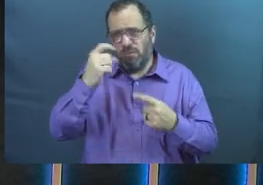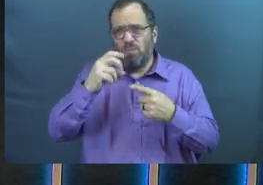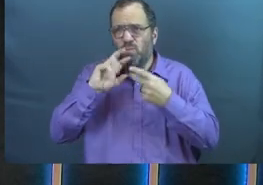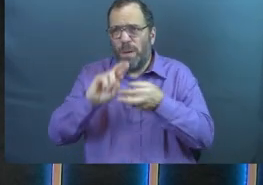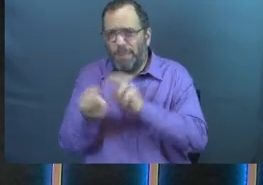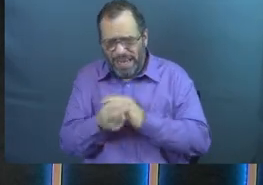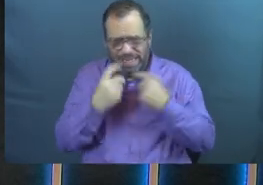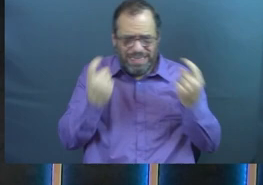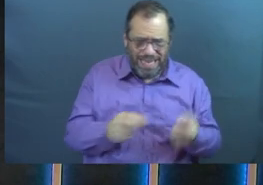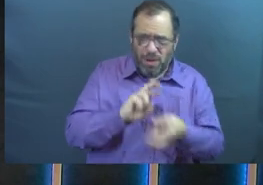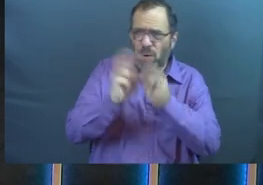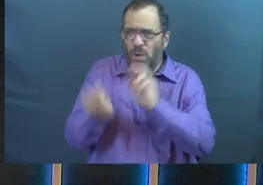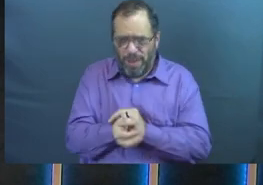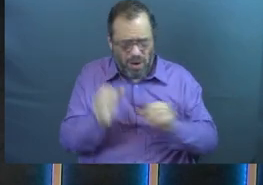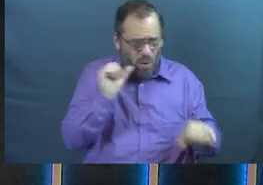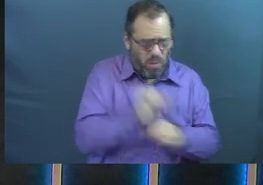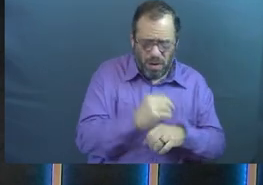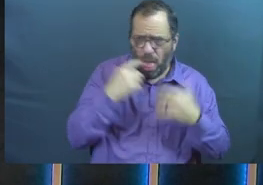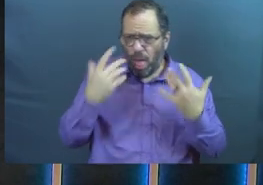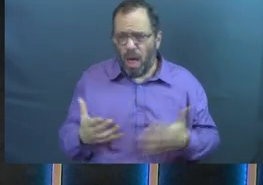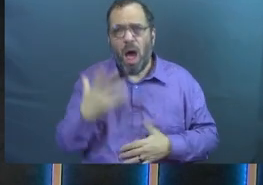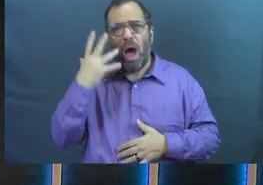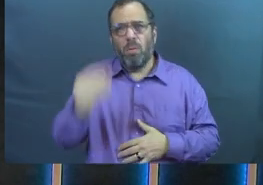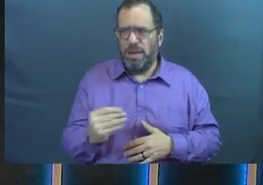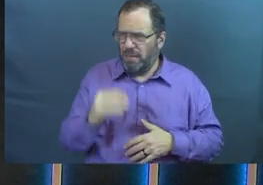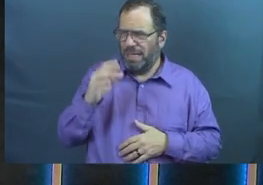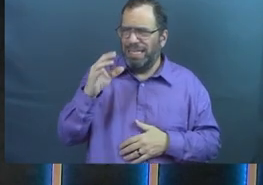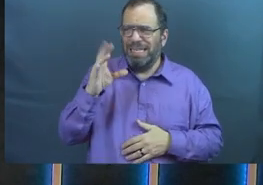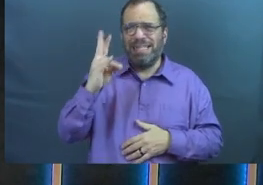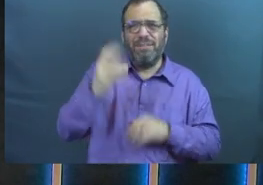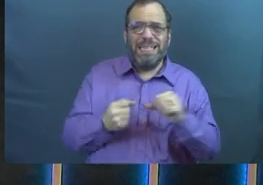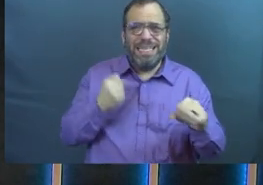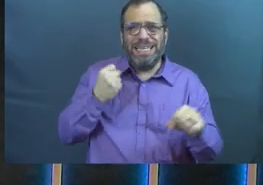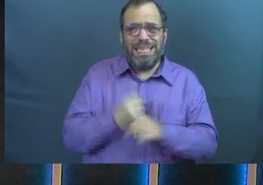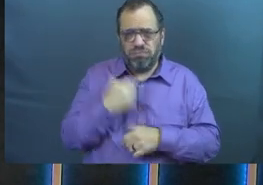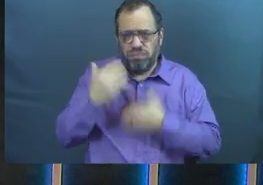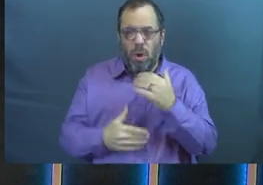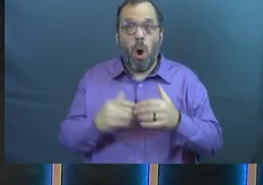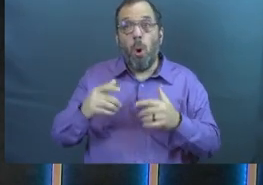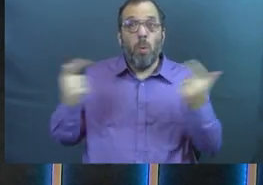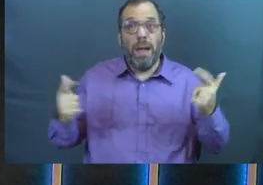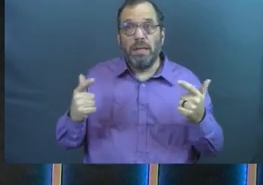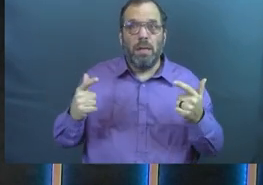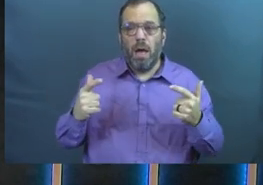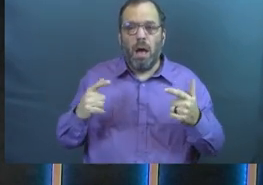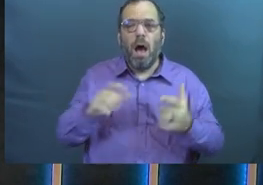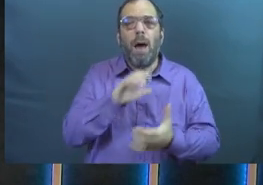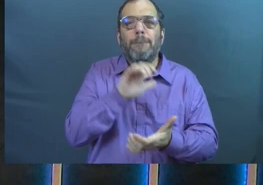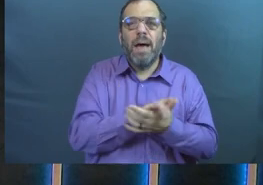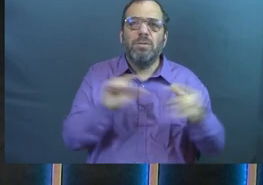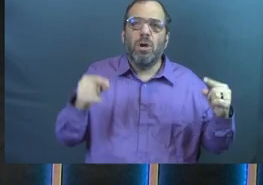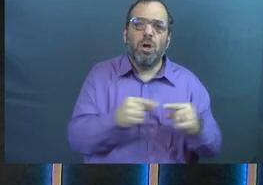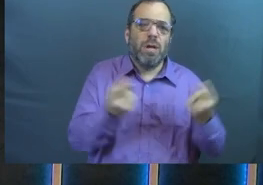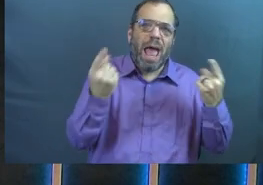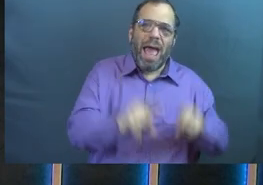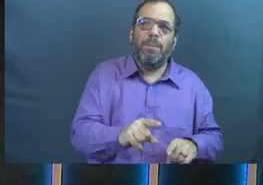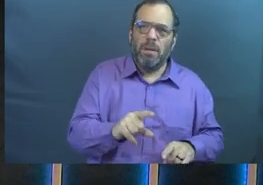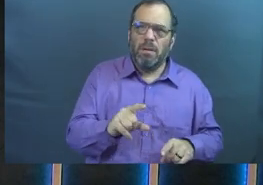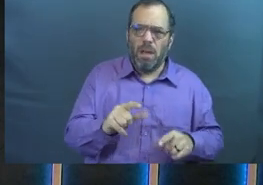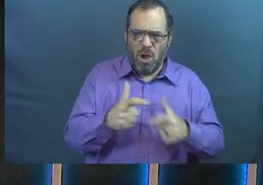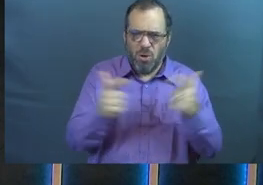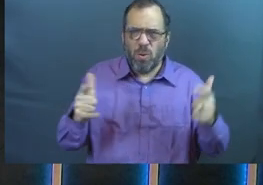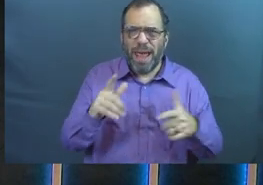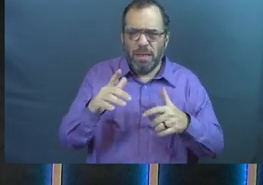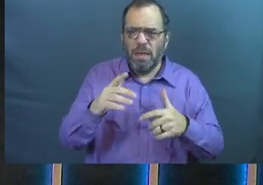repenting, working and dreading, I went on for about 7 years when a great domestic affliction befalling me. Do you know what